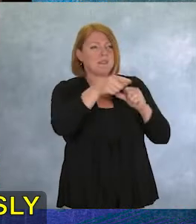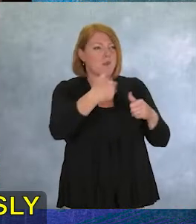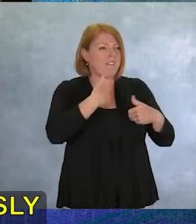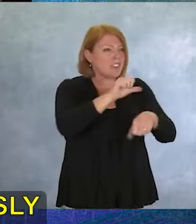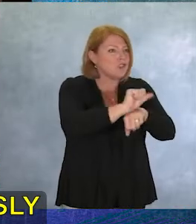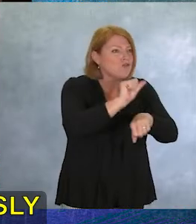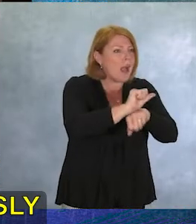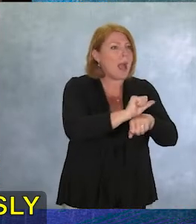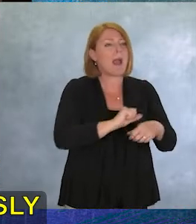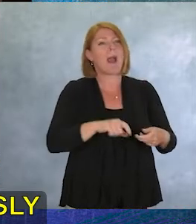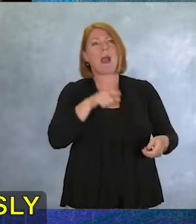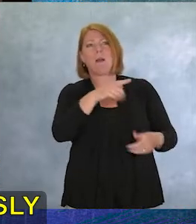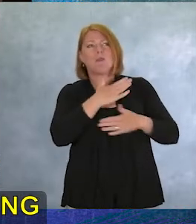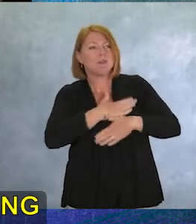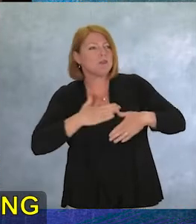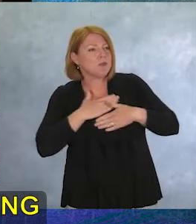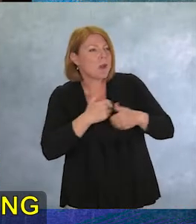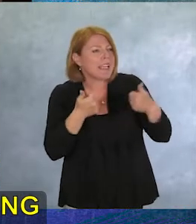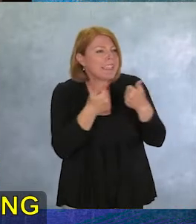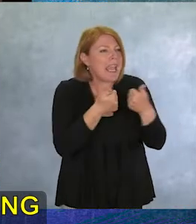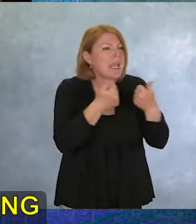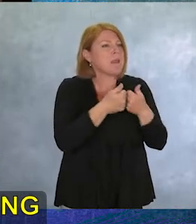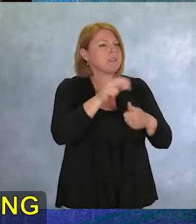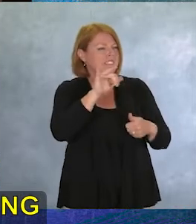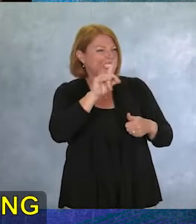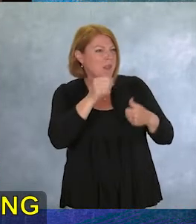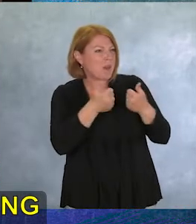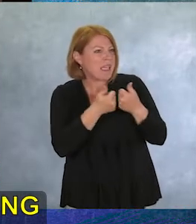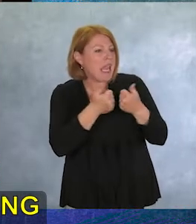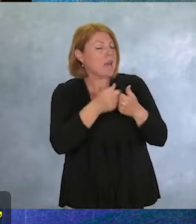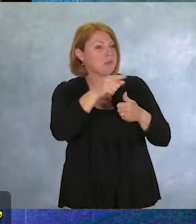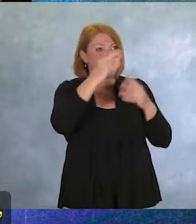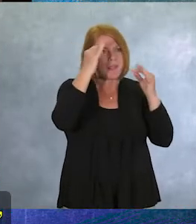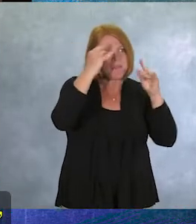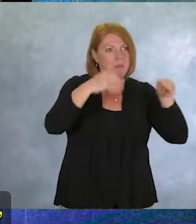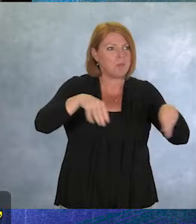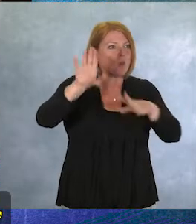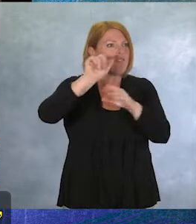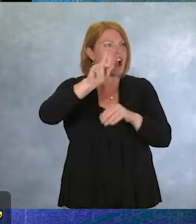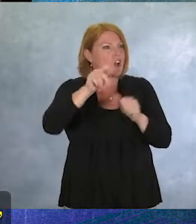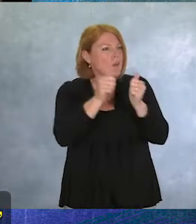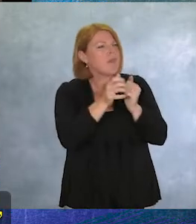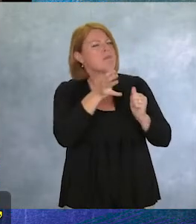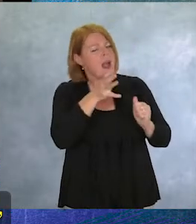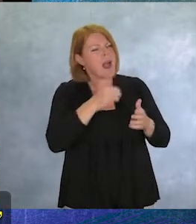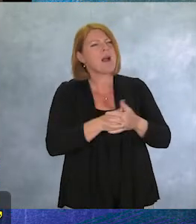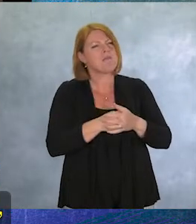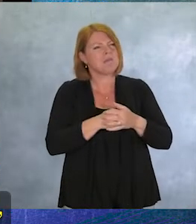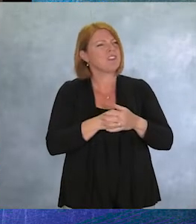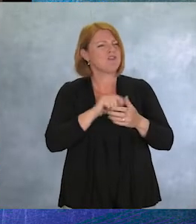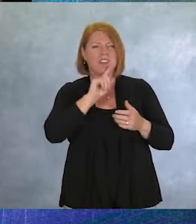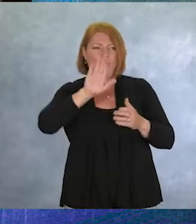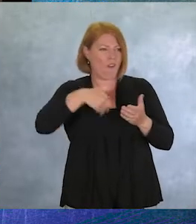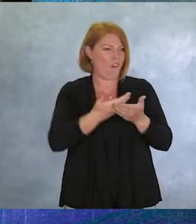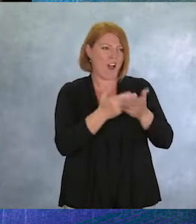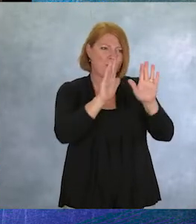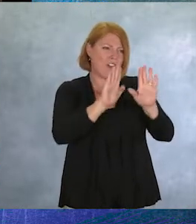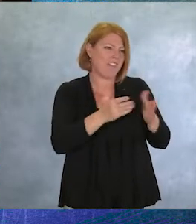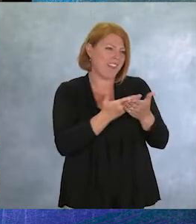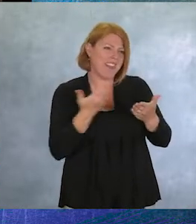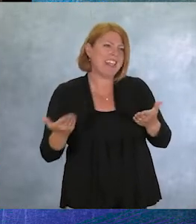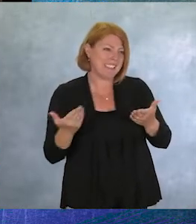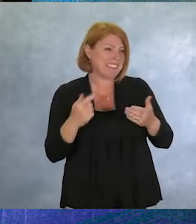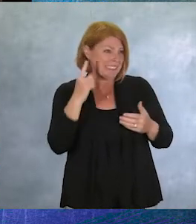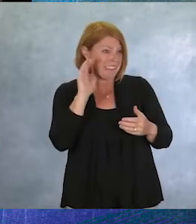and obviously your love for video games and the fact that you're talking about a potential move out to Arkansas with your mom. I think it's awesome. It just sounds like you're doing really,